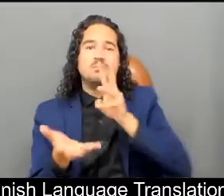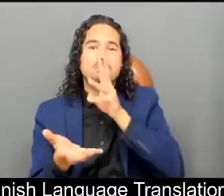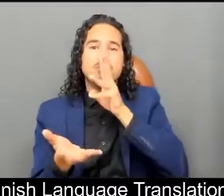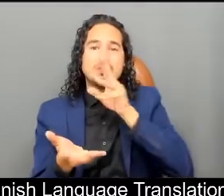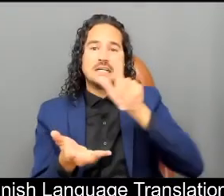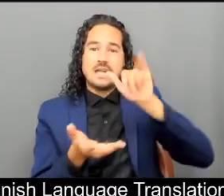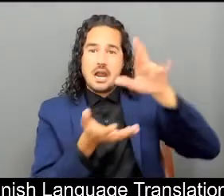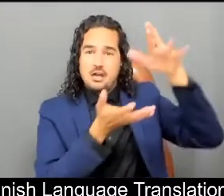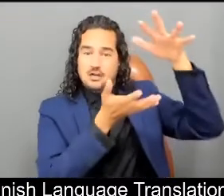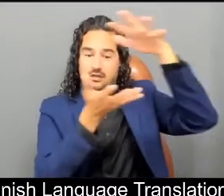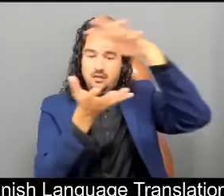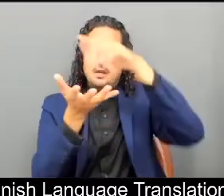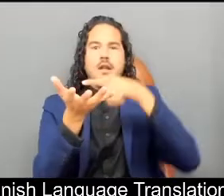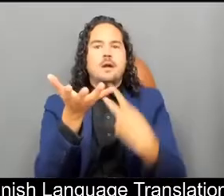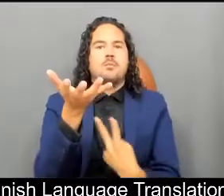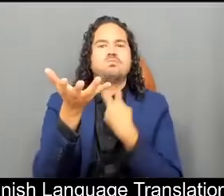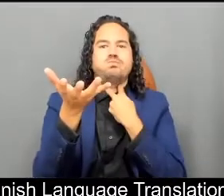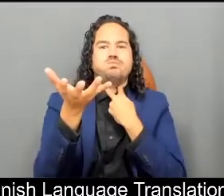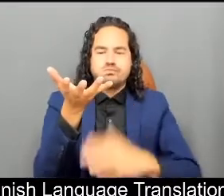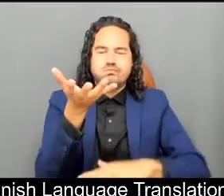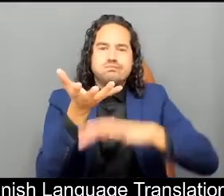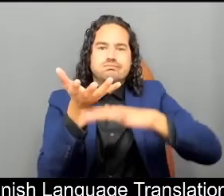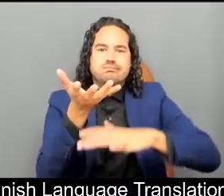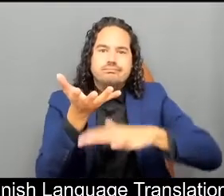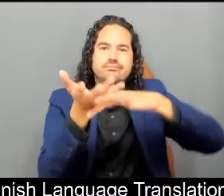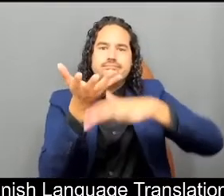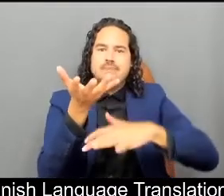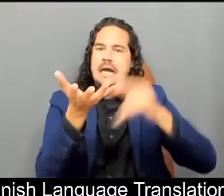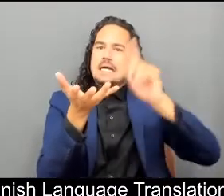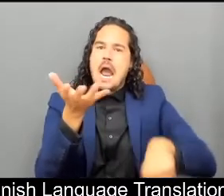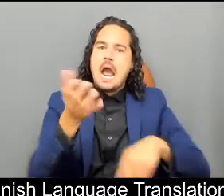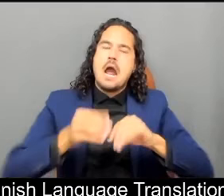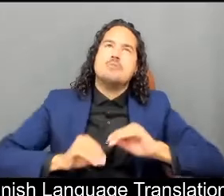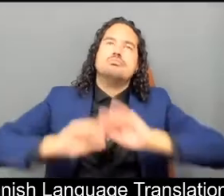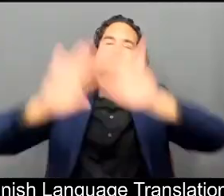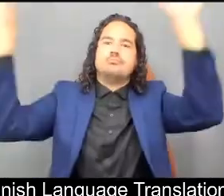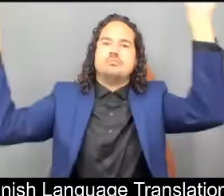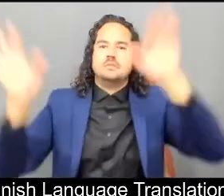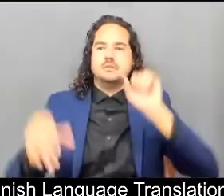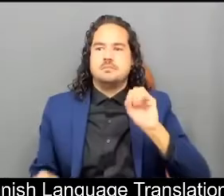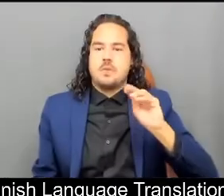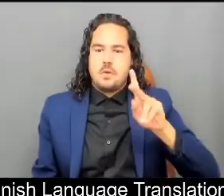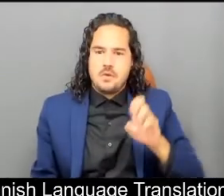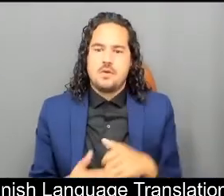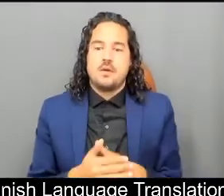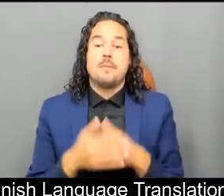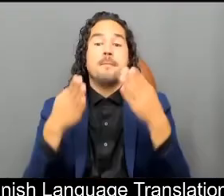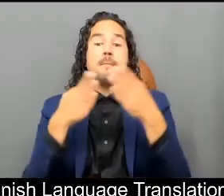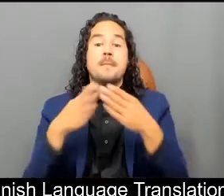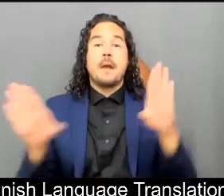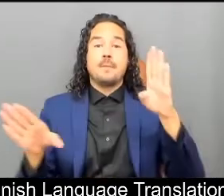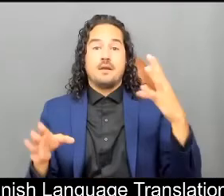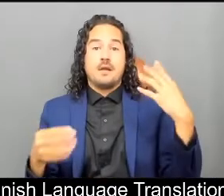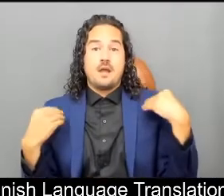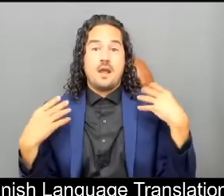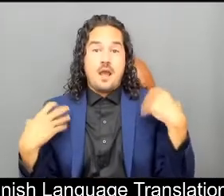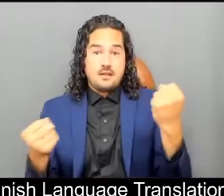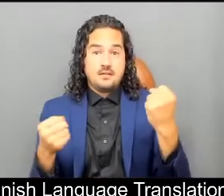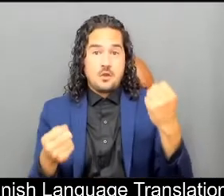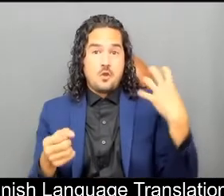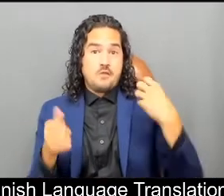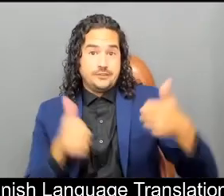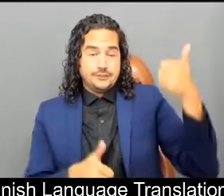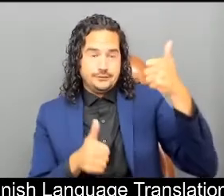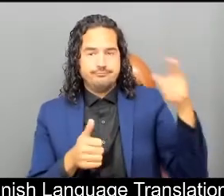talking with our public health officer, he had some good talking points in that Marin County residents, public health